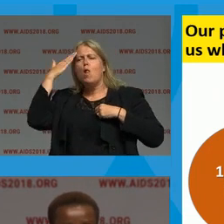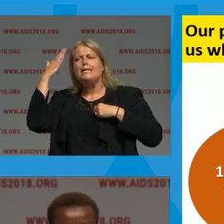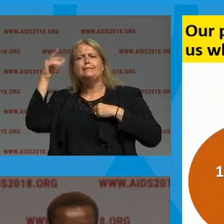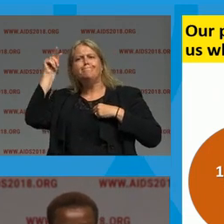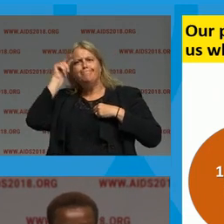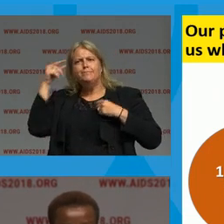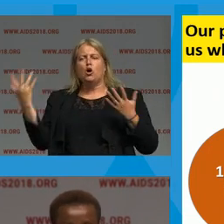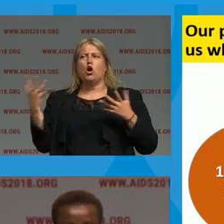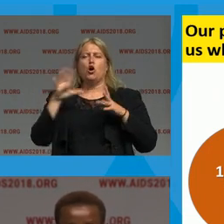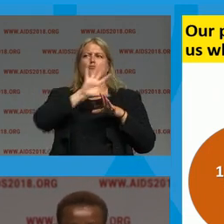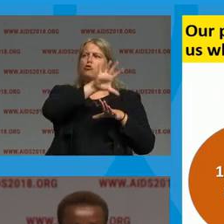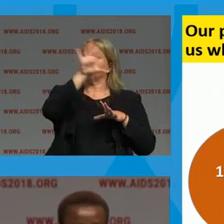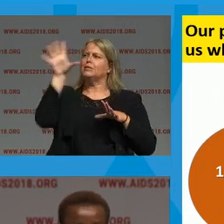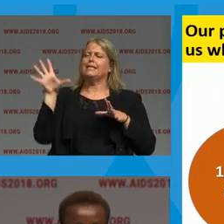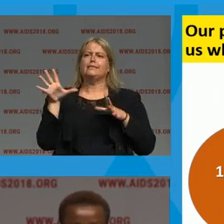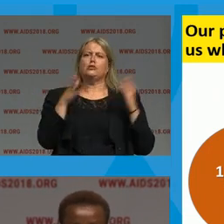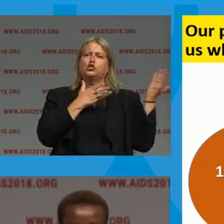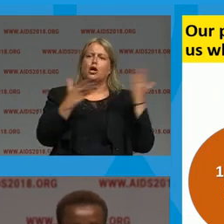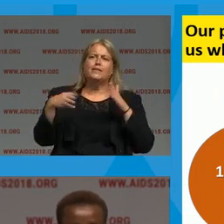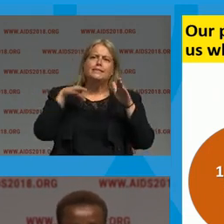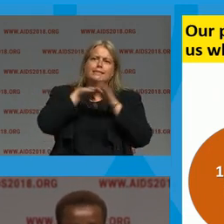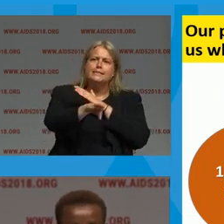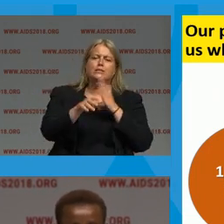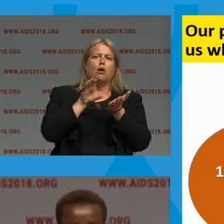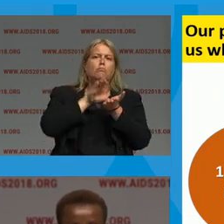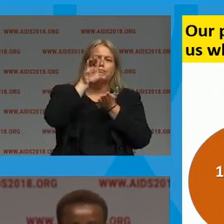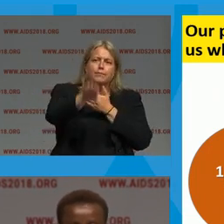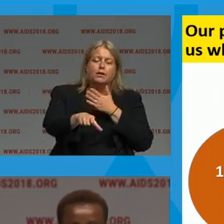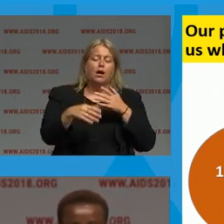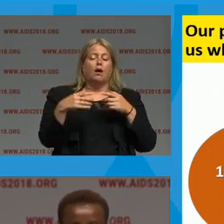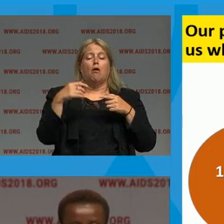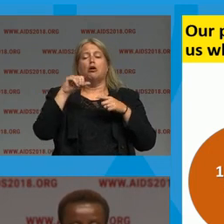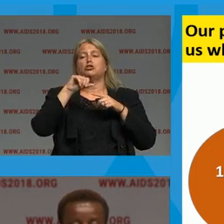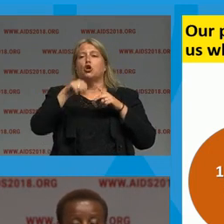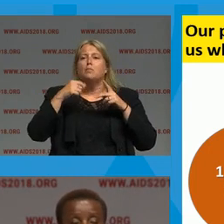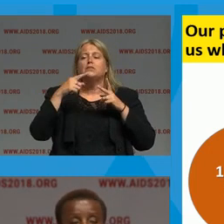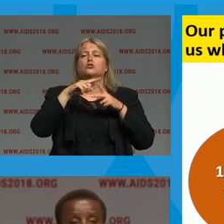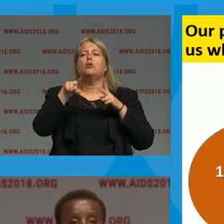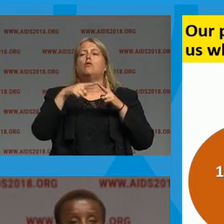the coverage for services, whether it's circumcision, PrEP,